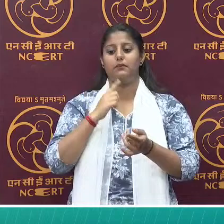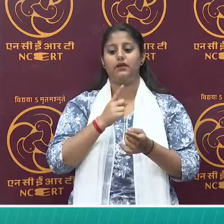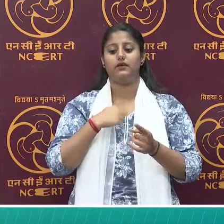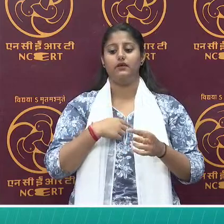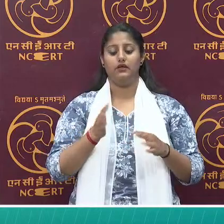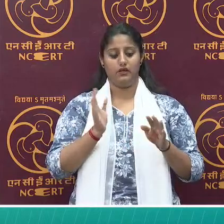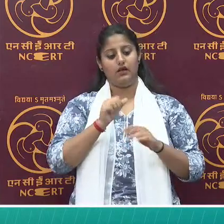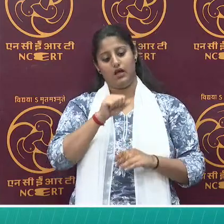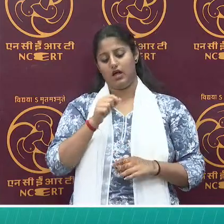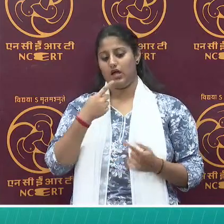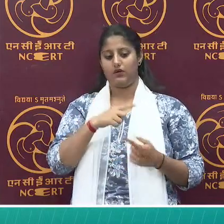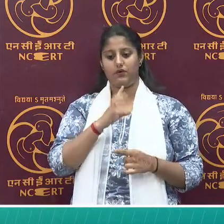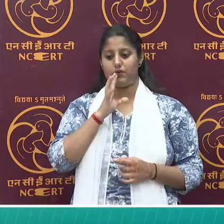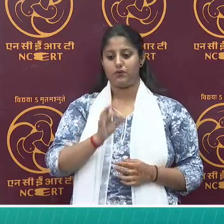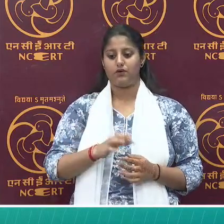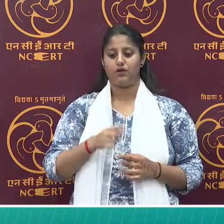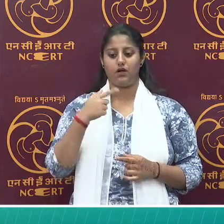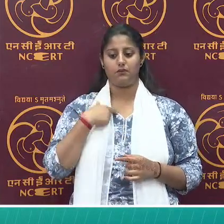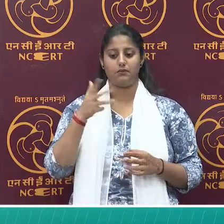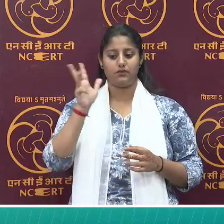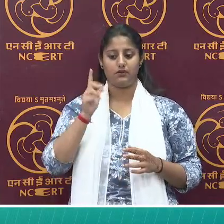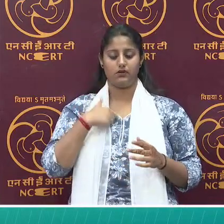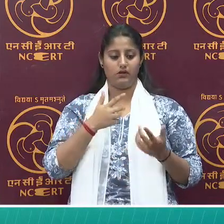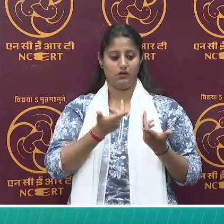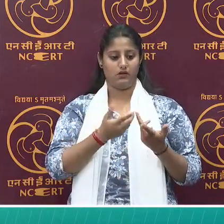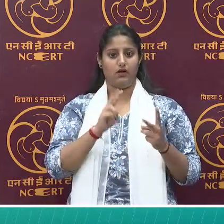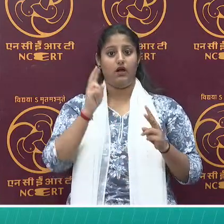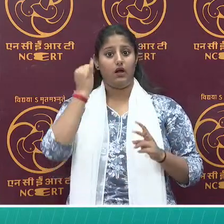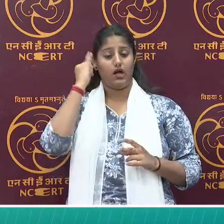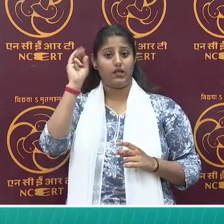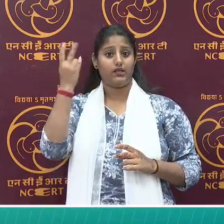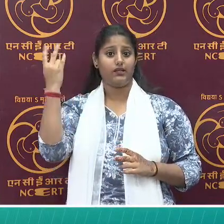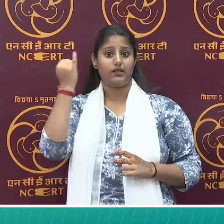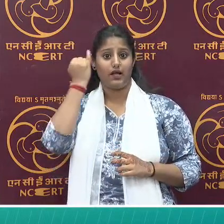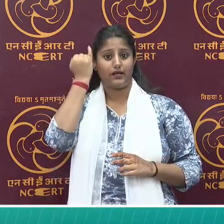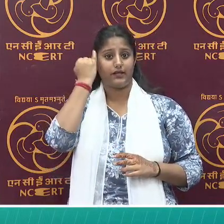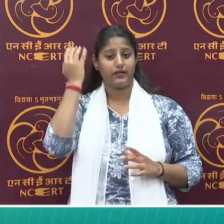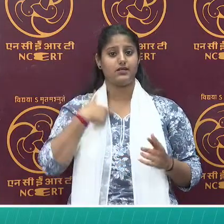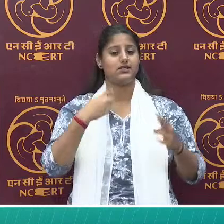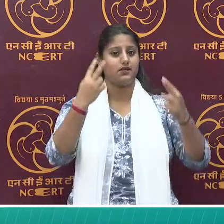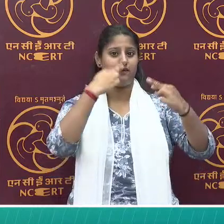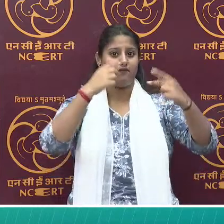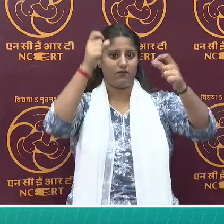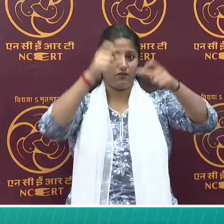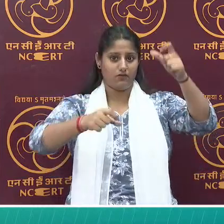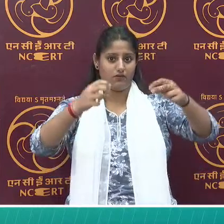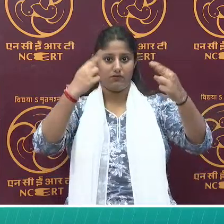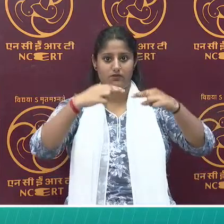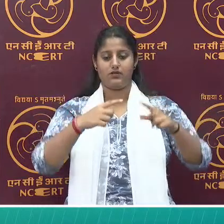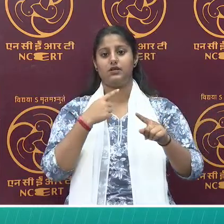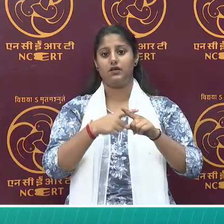absolutely. So, while listening to you, I came up with another idea for our viewers and the